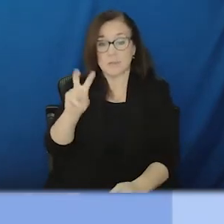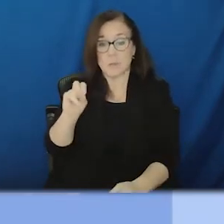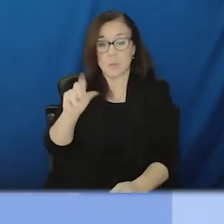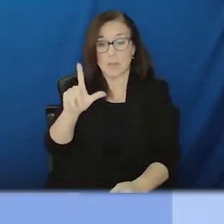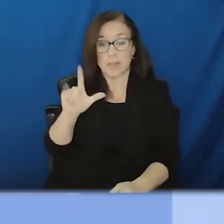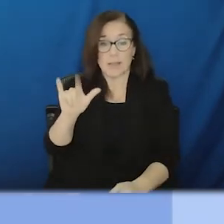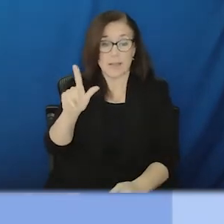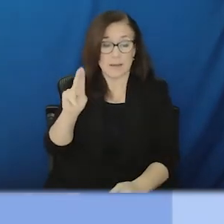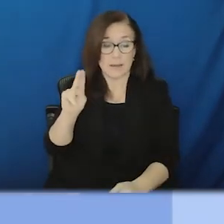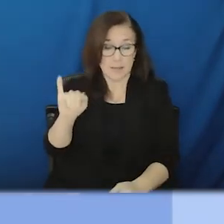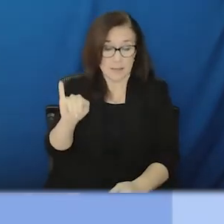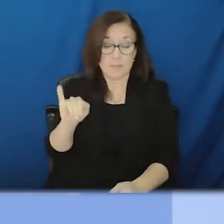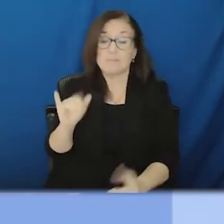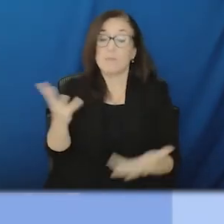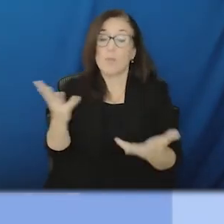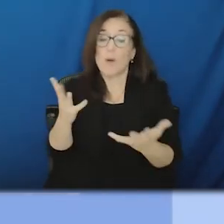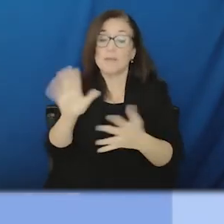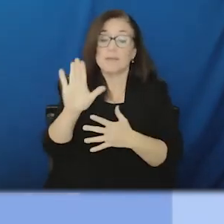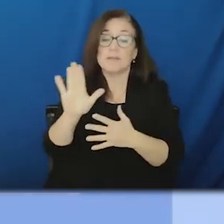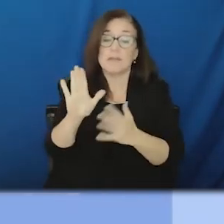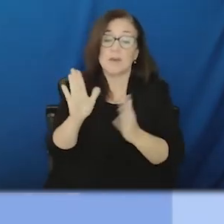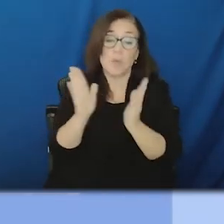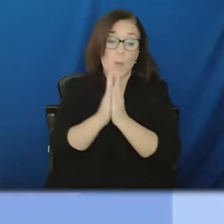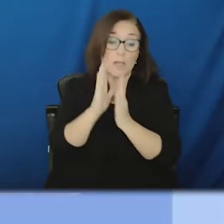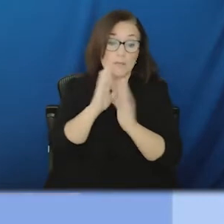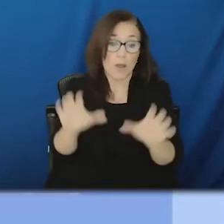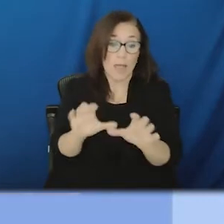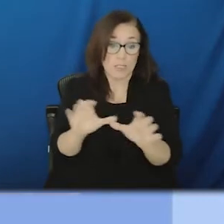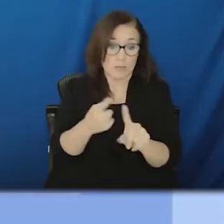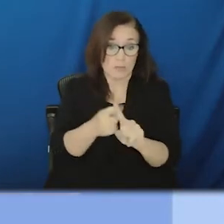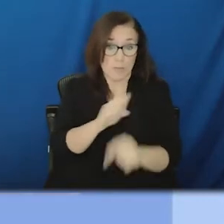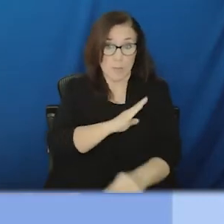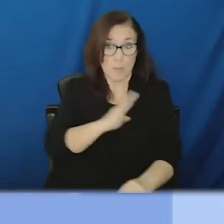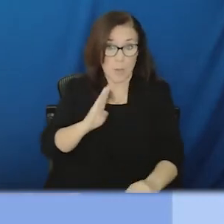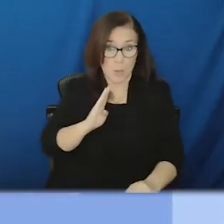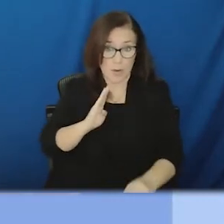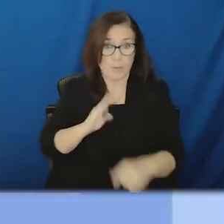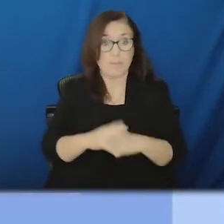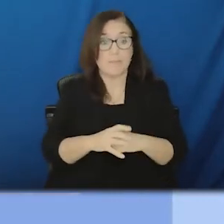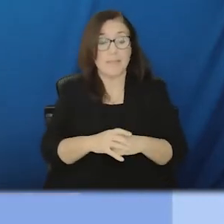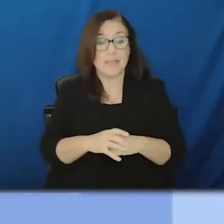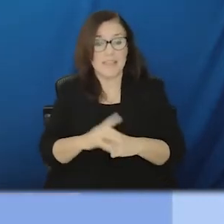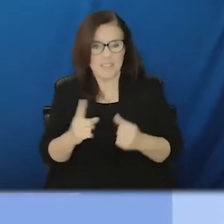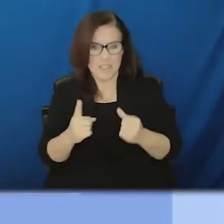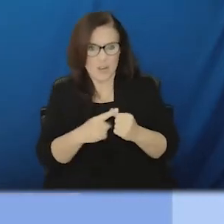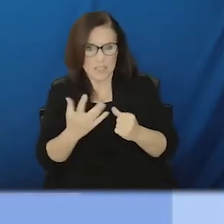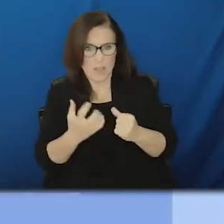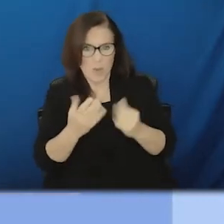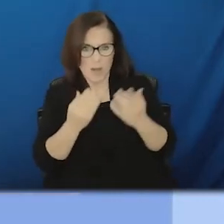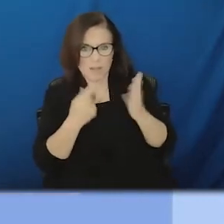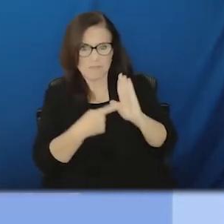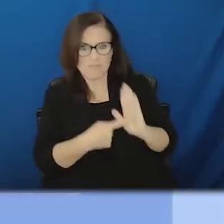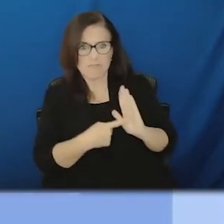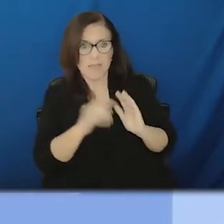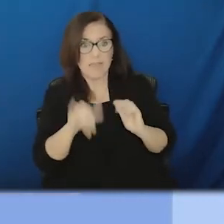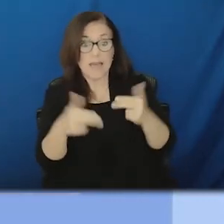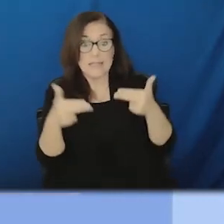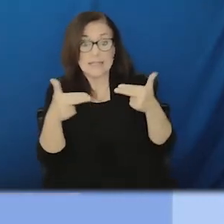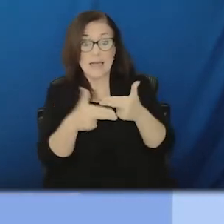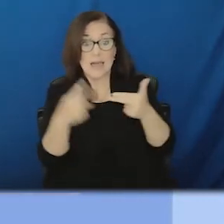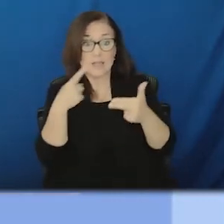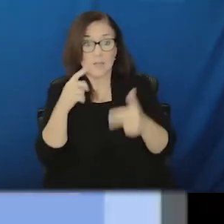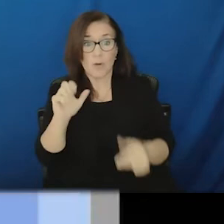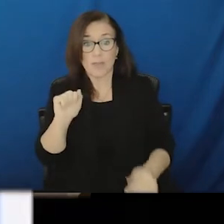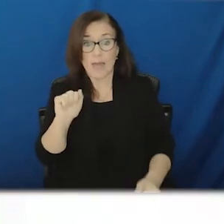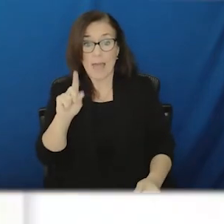for action from the board. First of all, I'd like to point out the slide deck is for the Adams project, so I think